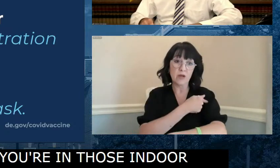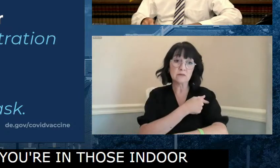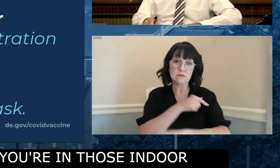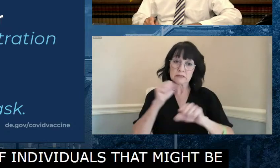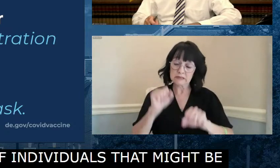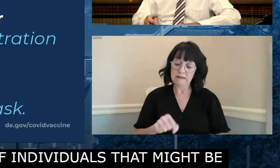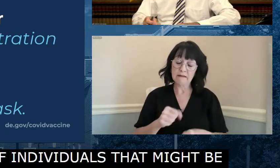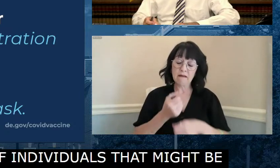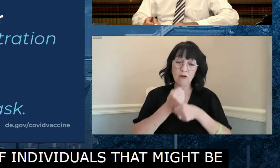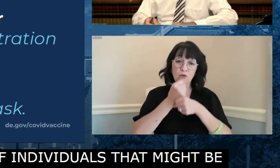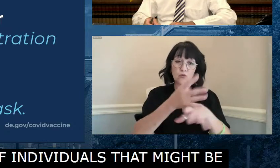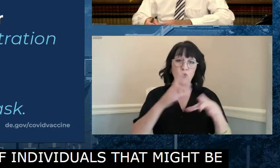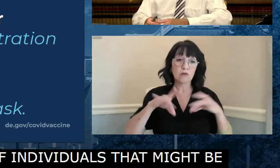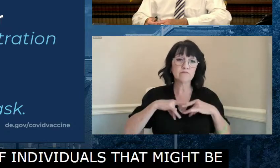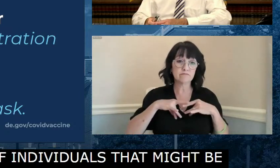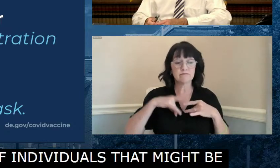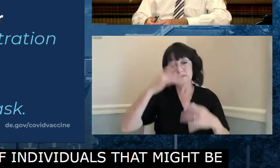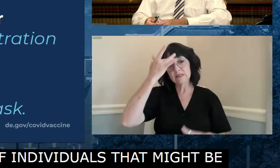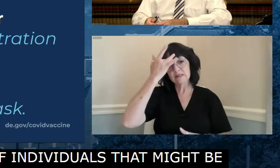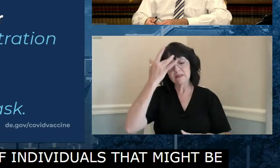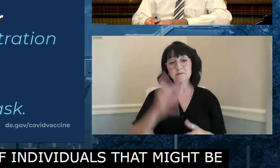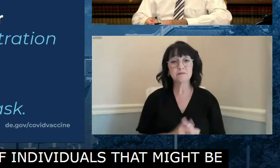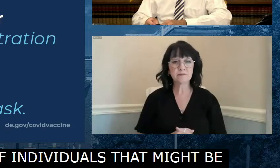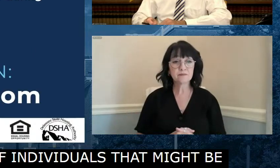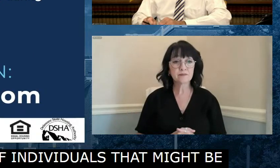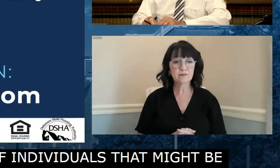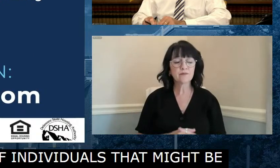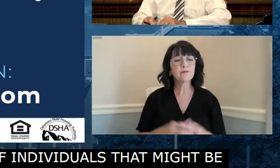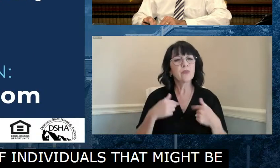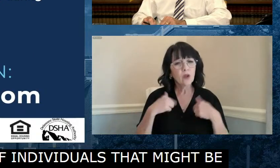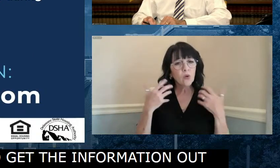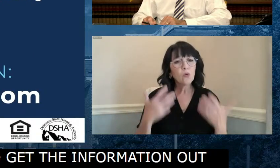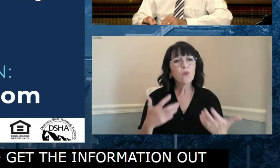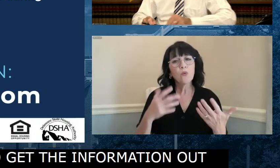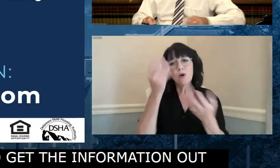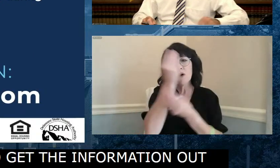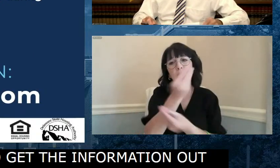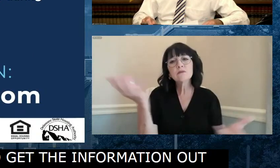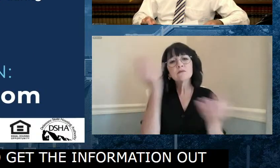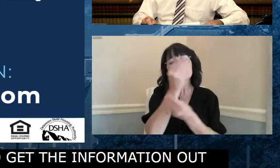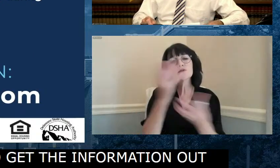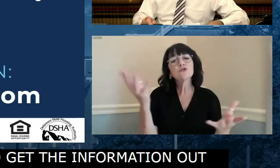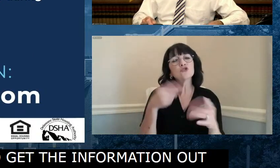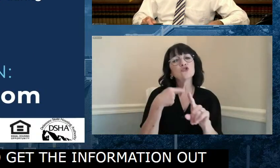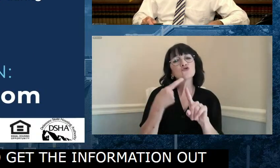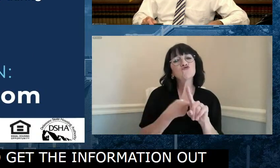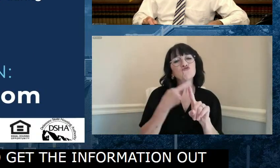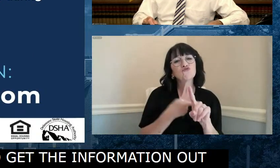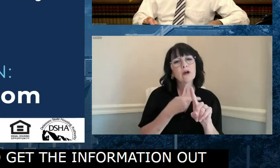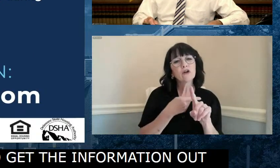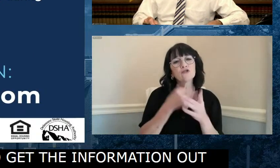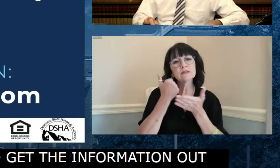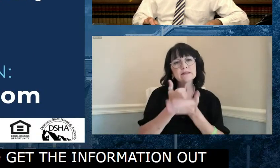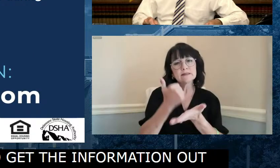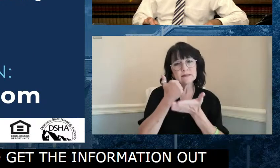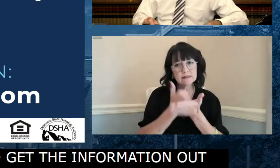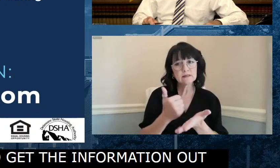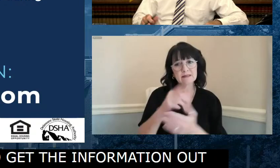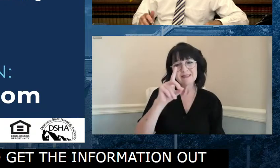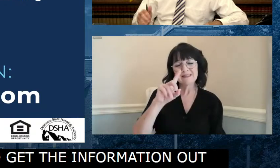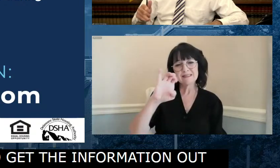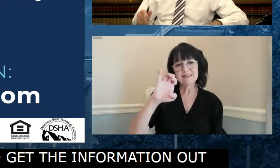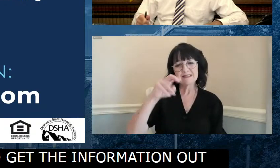lastly want to get the information out about renters assistance, our emergency assistance for renters through the DHAP program